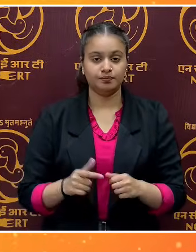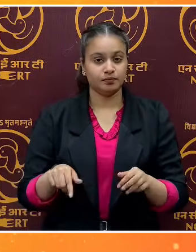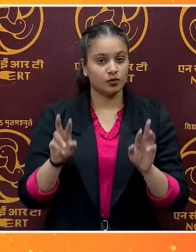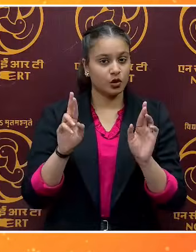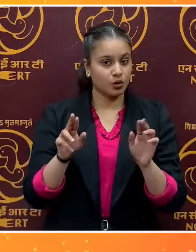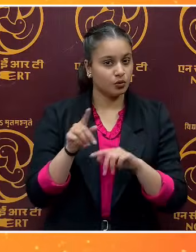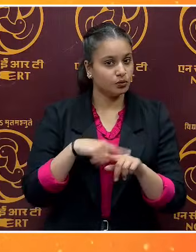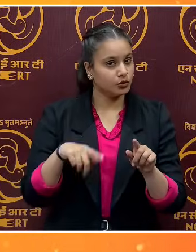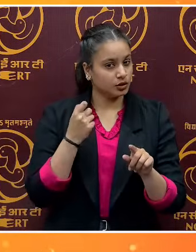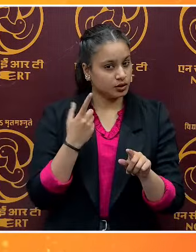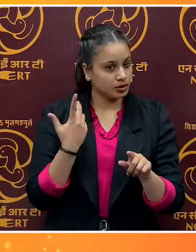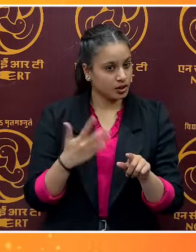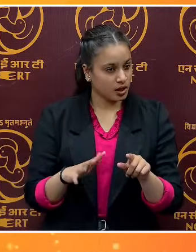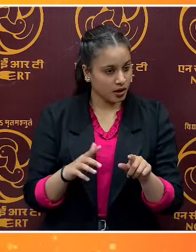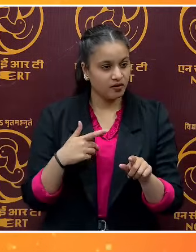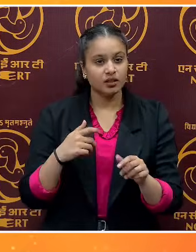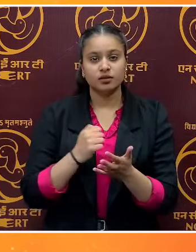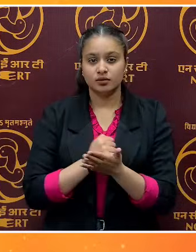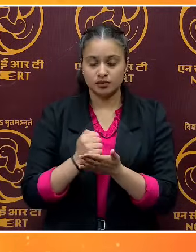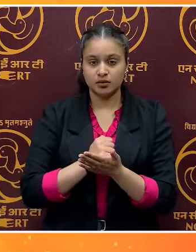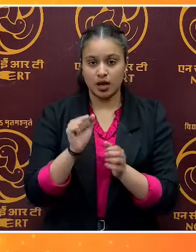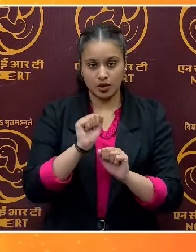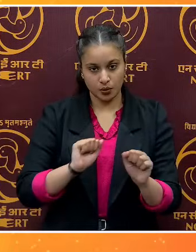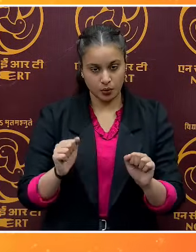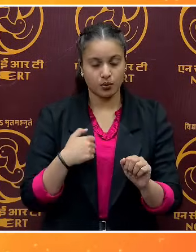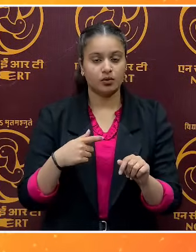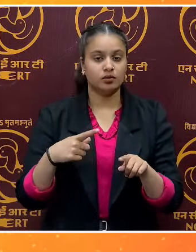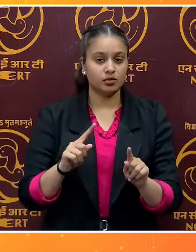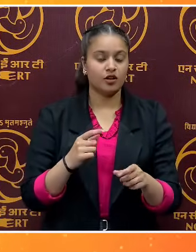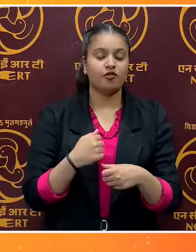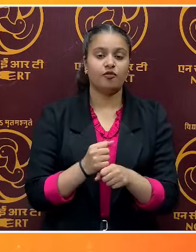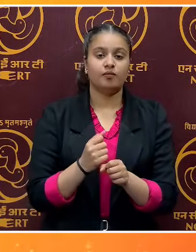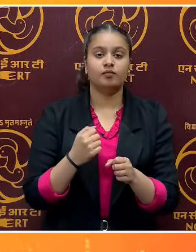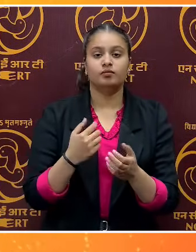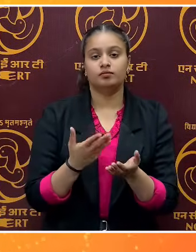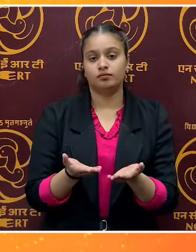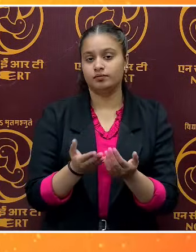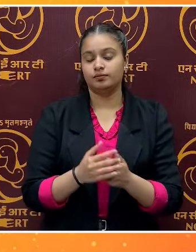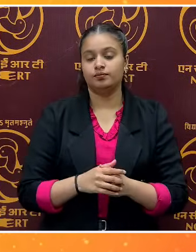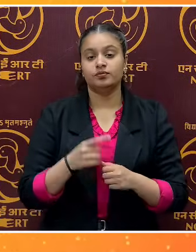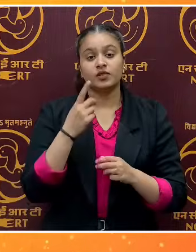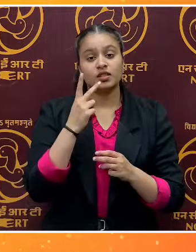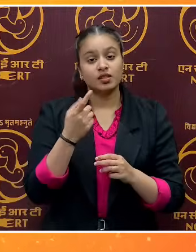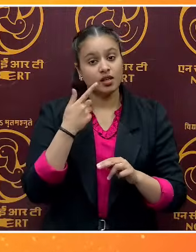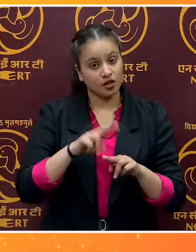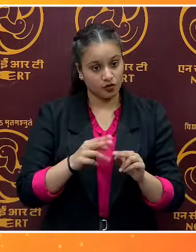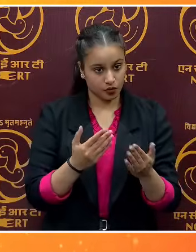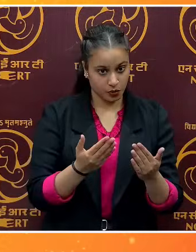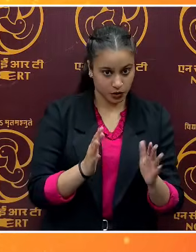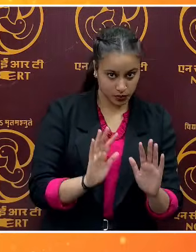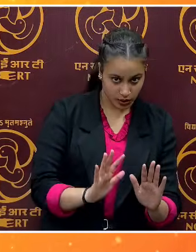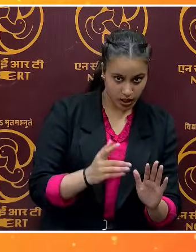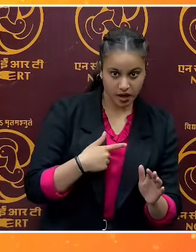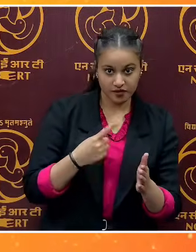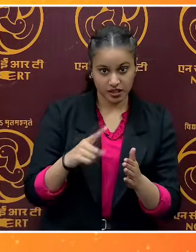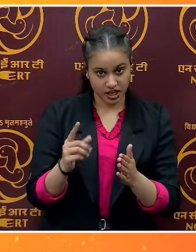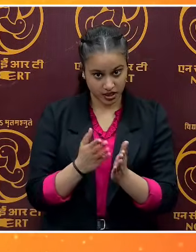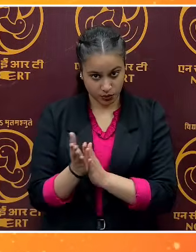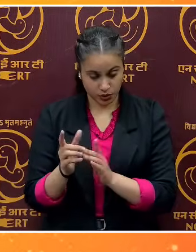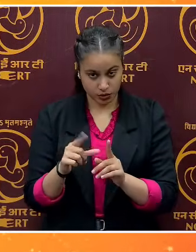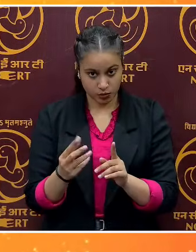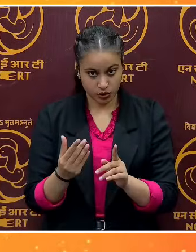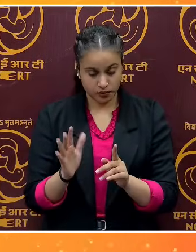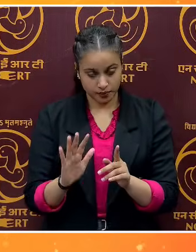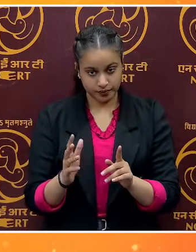you have understood this. Yes, ma'am. Please try to construct and see that whether you are able to do it correctly. Now, let